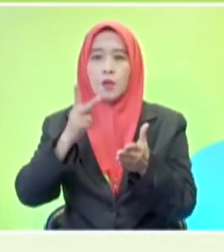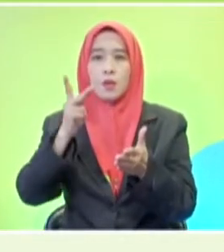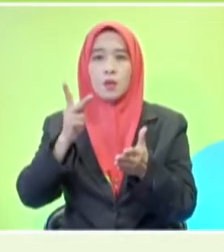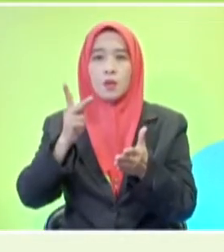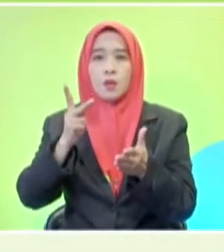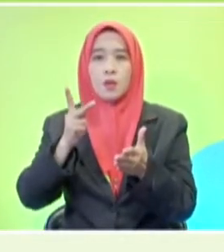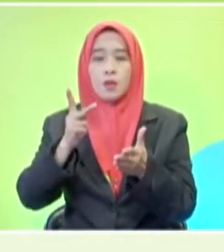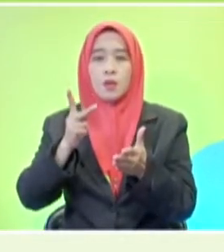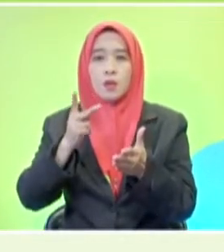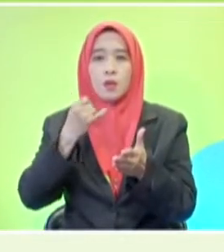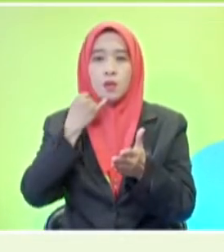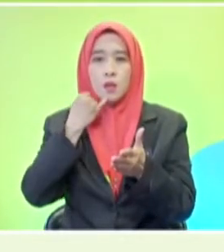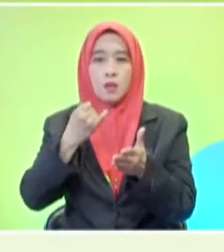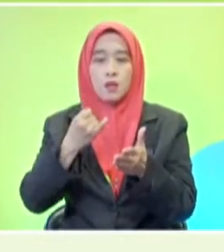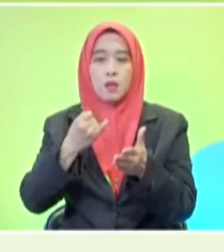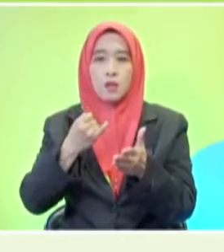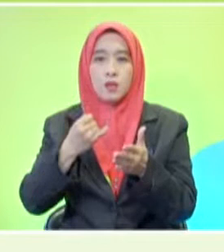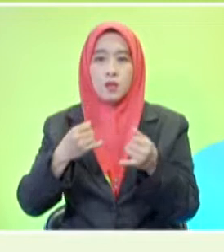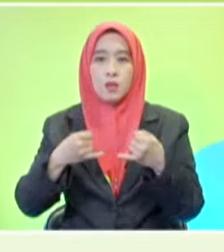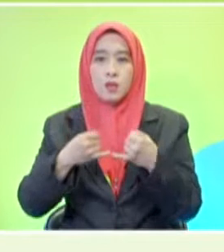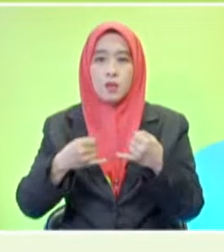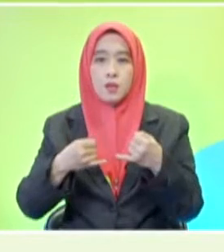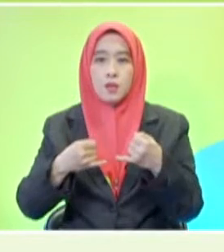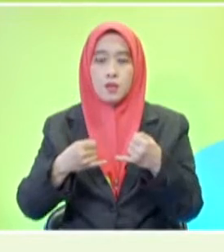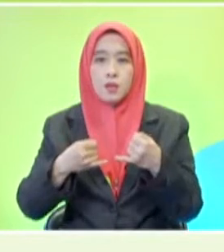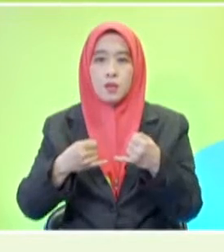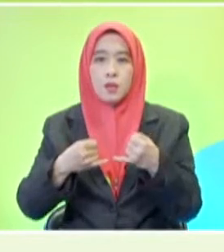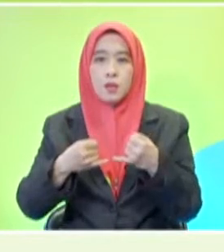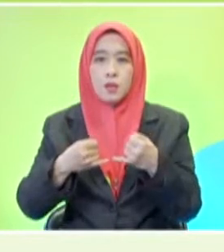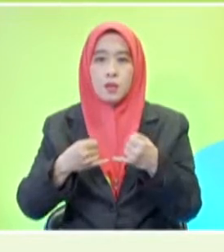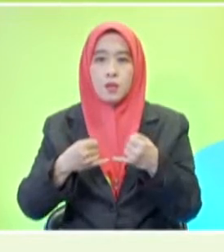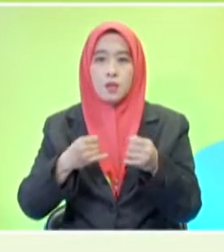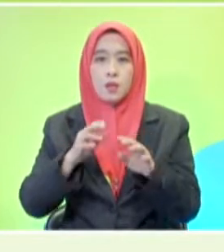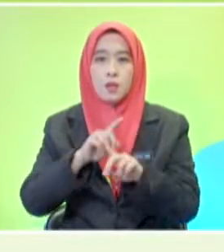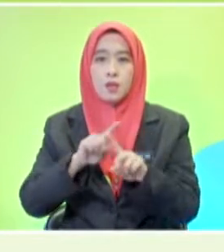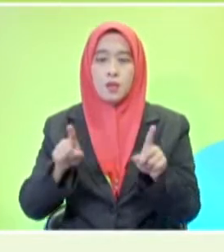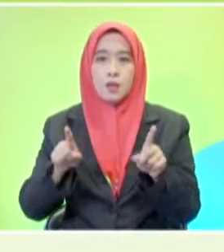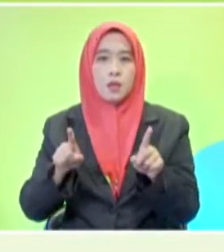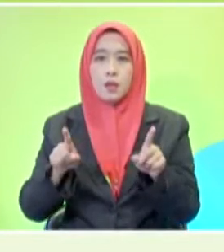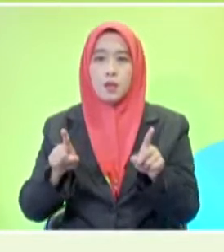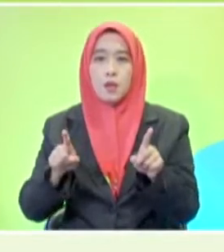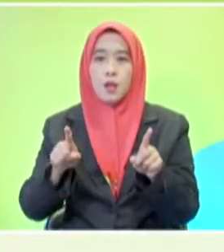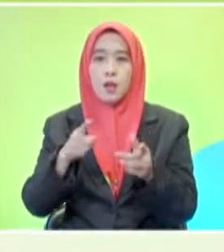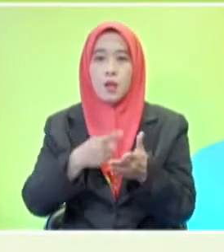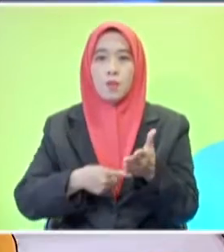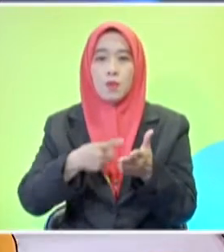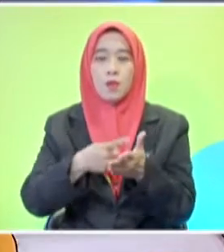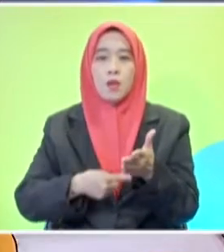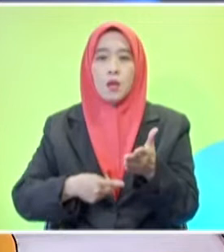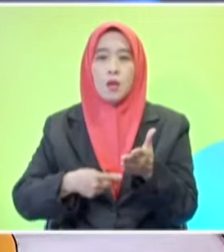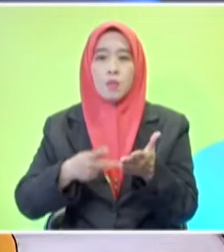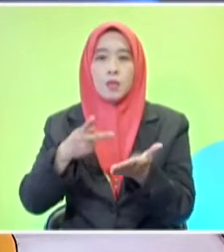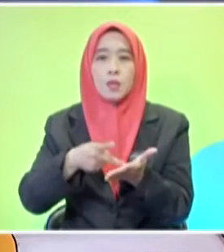commensalism is an interaction that benefits one organism but does not harm nor benefit the other. So what does it mean here